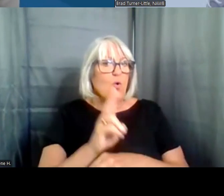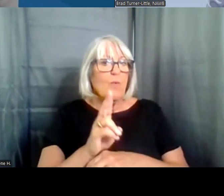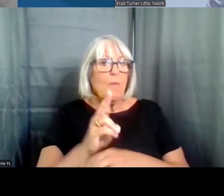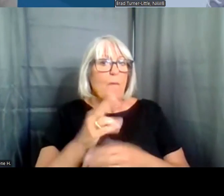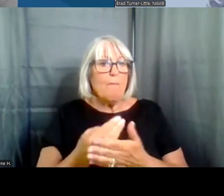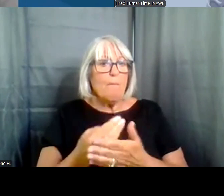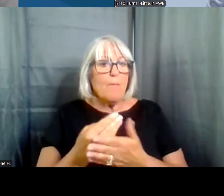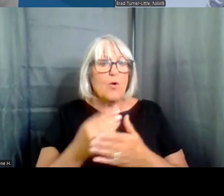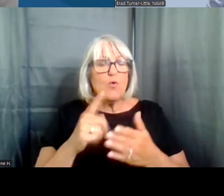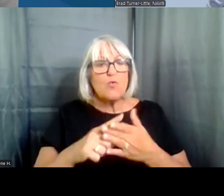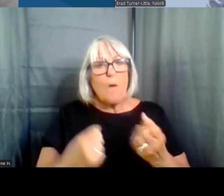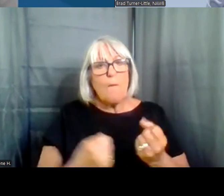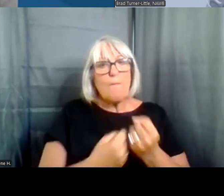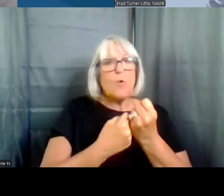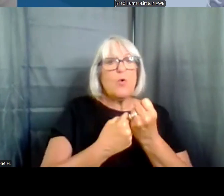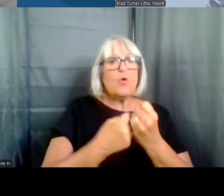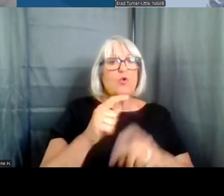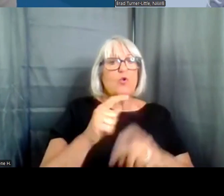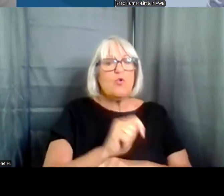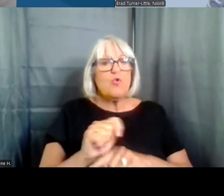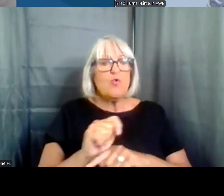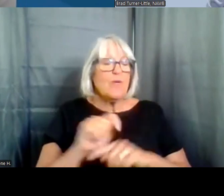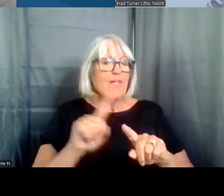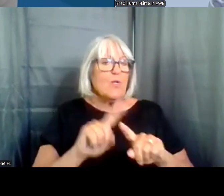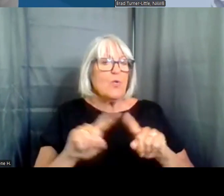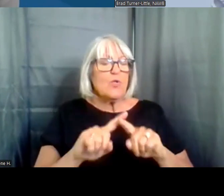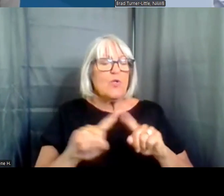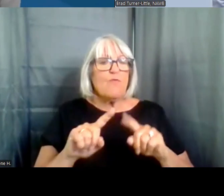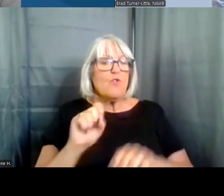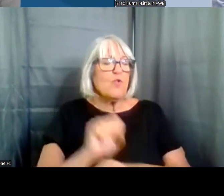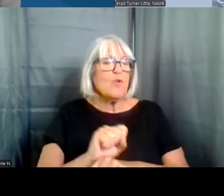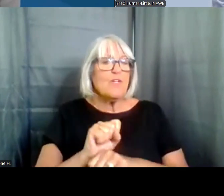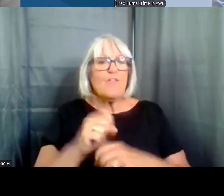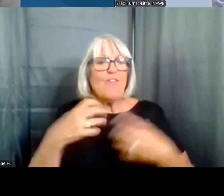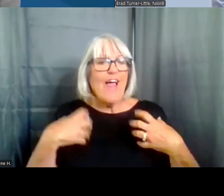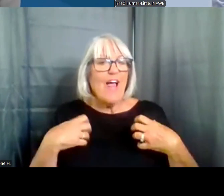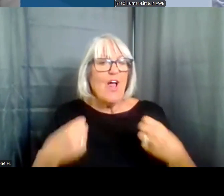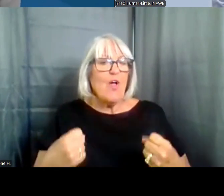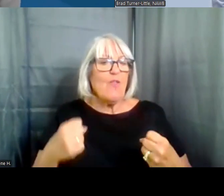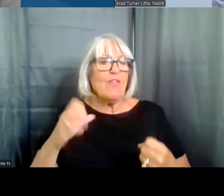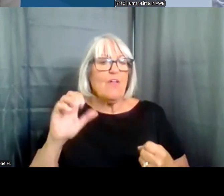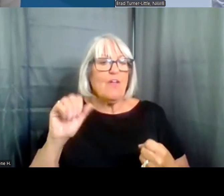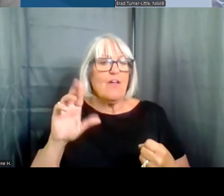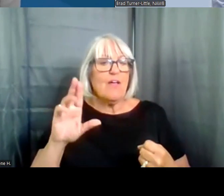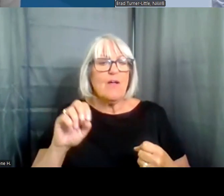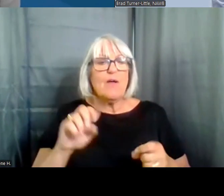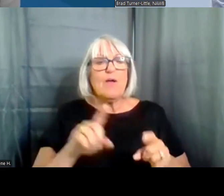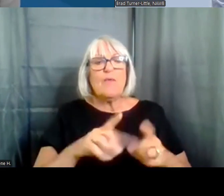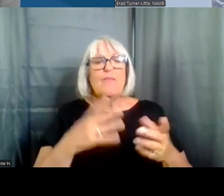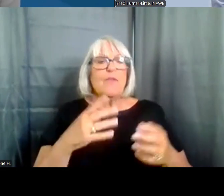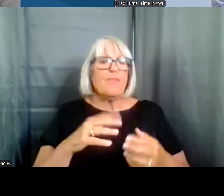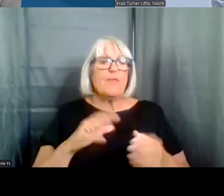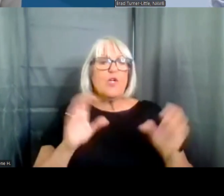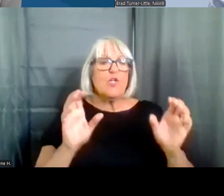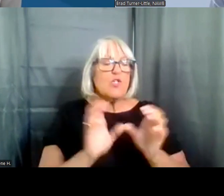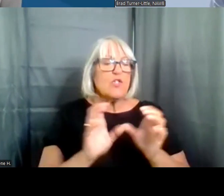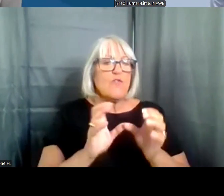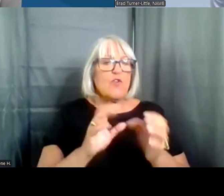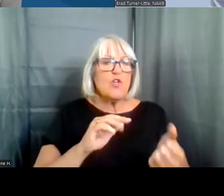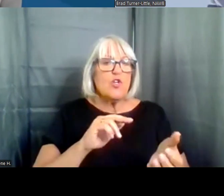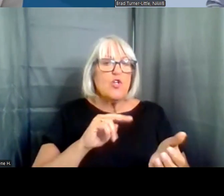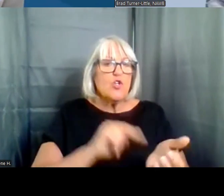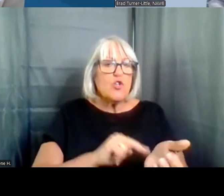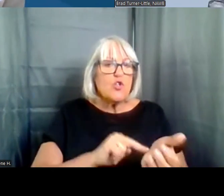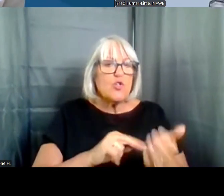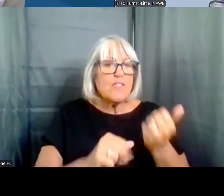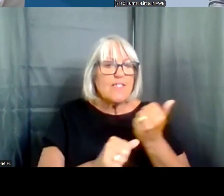in a number of different healthcare occupations, as well as the care economy, such as certified nursing assistants. So I think that's a